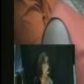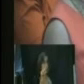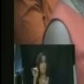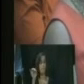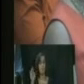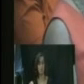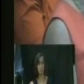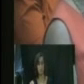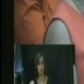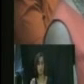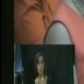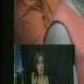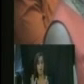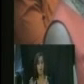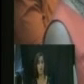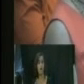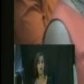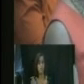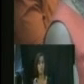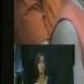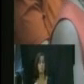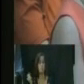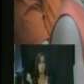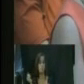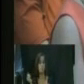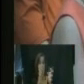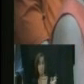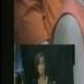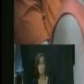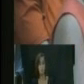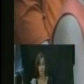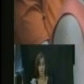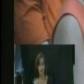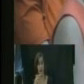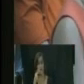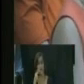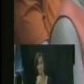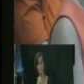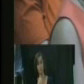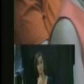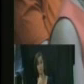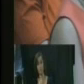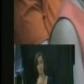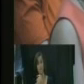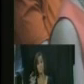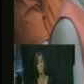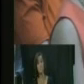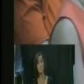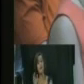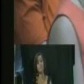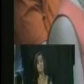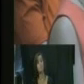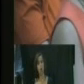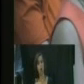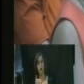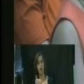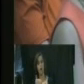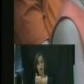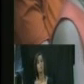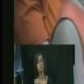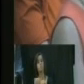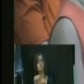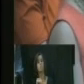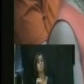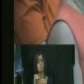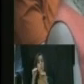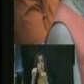items is a dream. The strategic plan I see as an action plan that will help us move to accomplish our vision and mission,